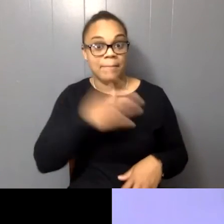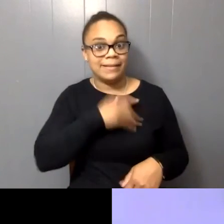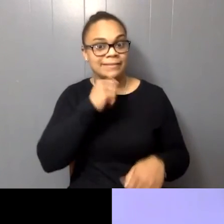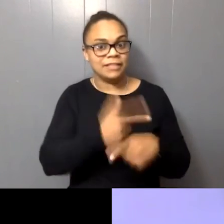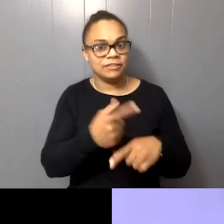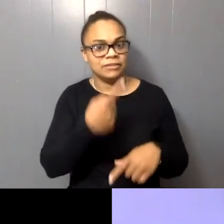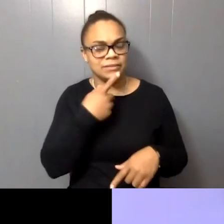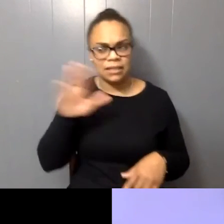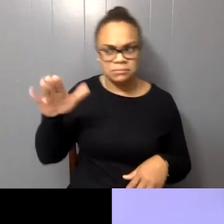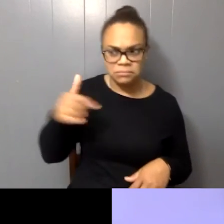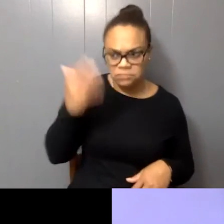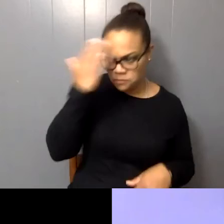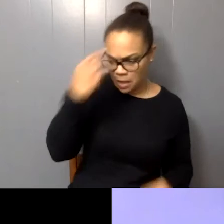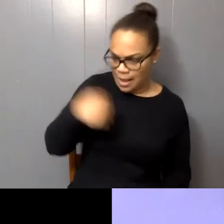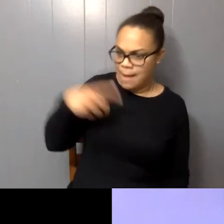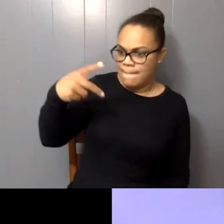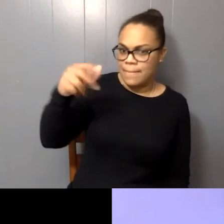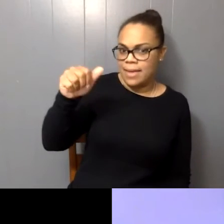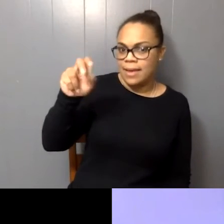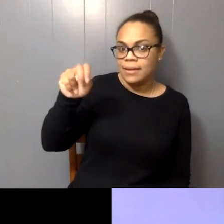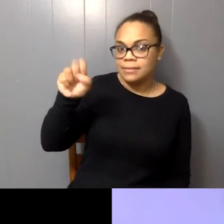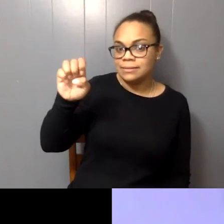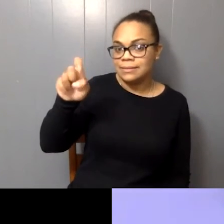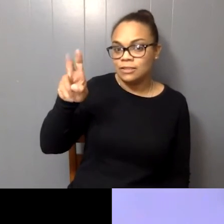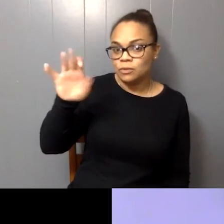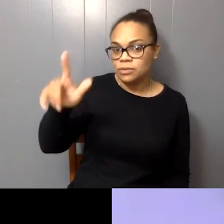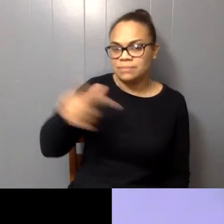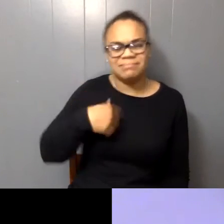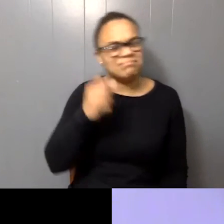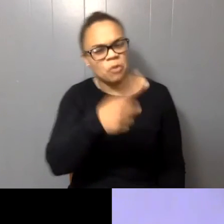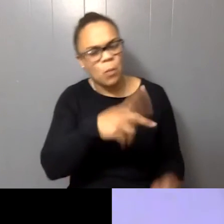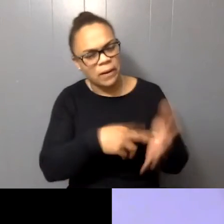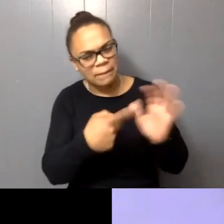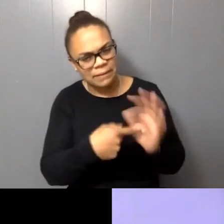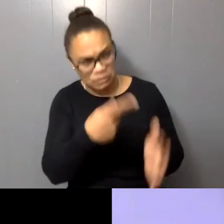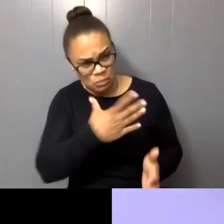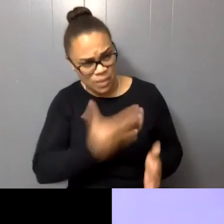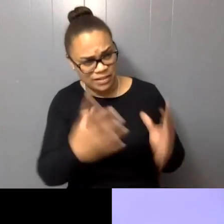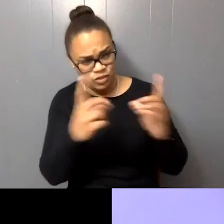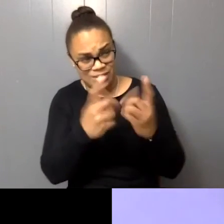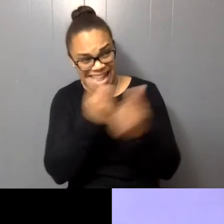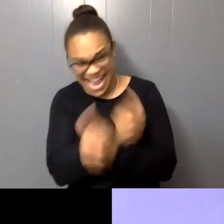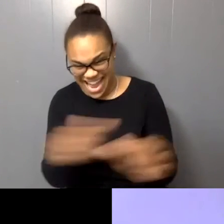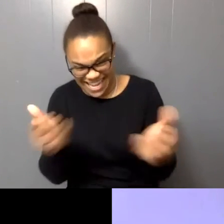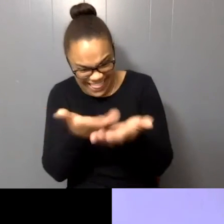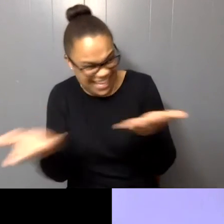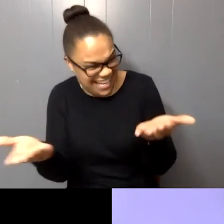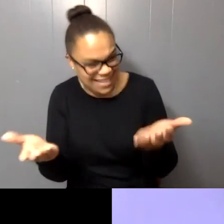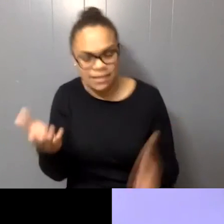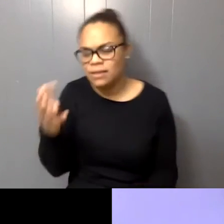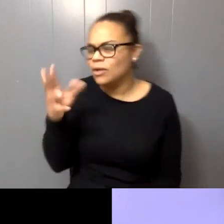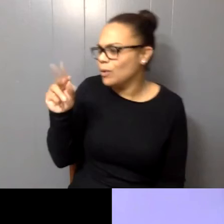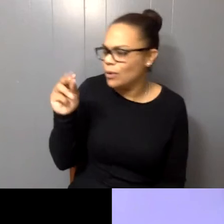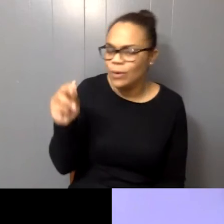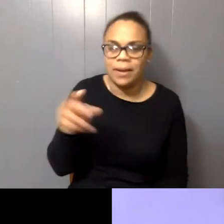that? Like, you would date anything? And she's like, no, it just means that like we more so would date like any